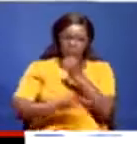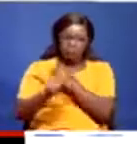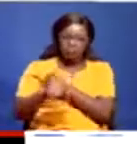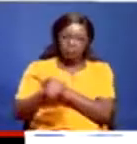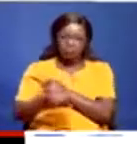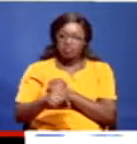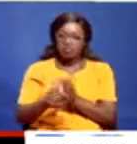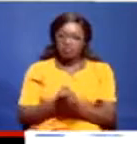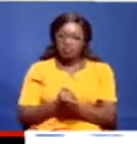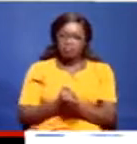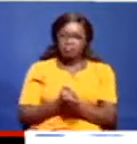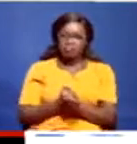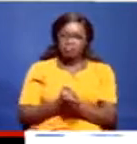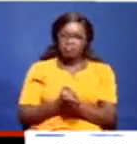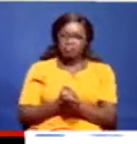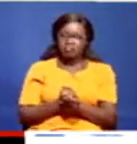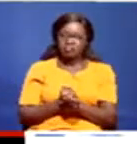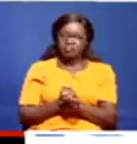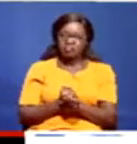The